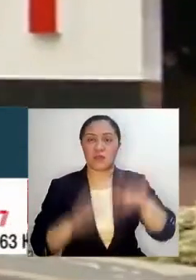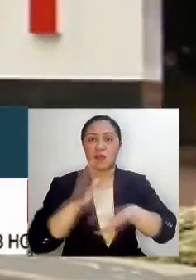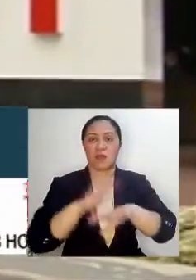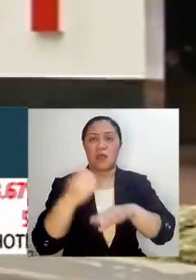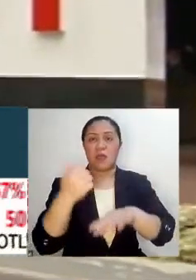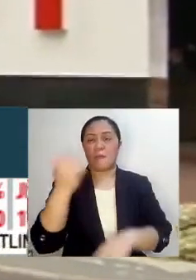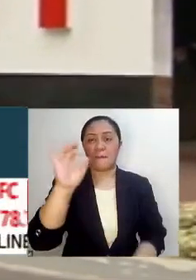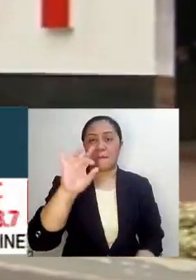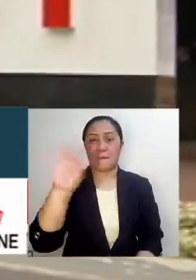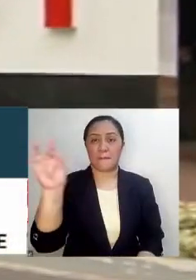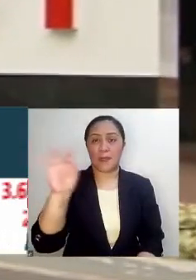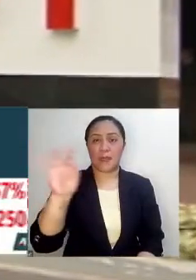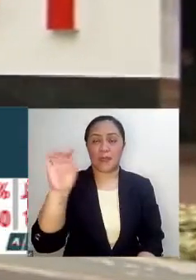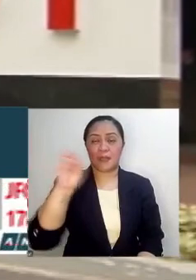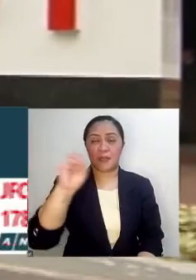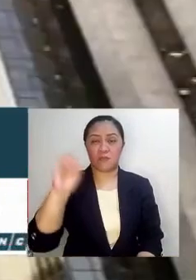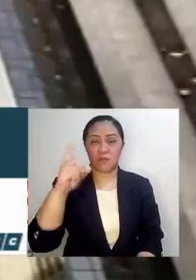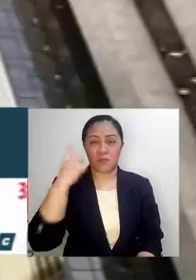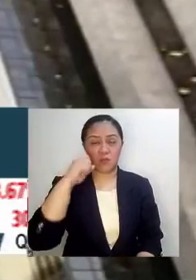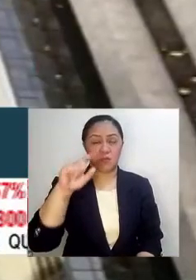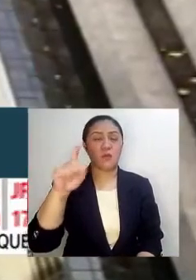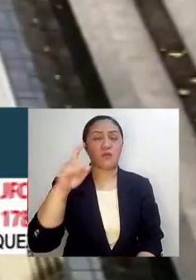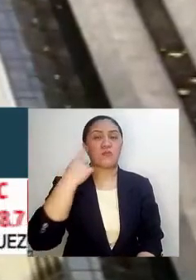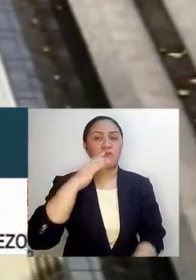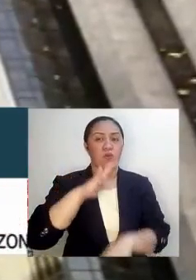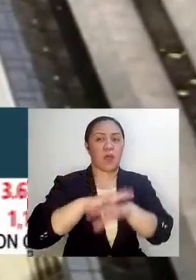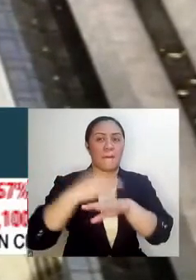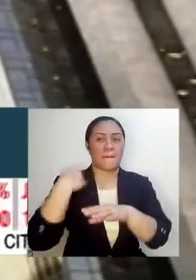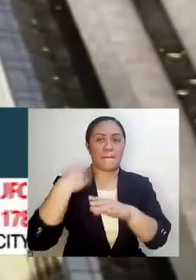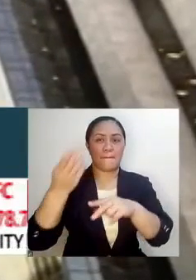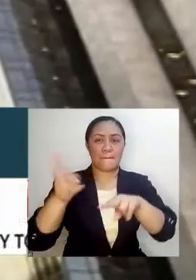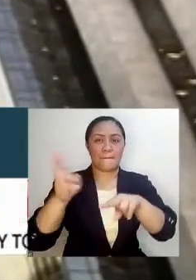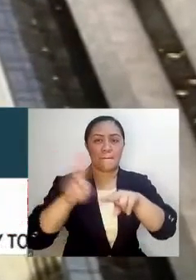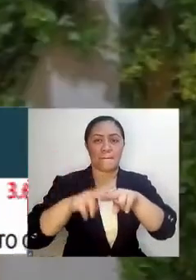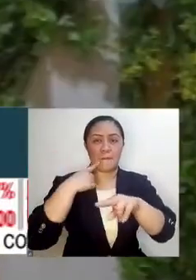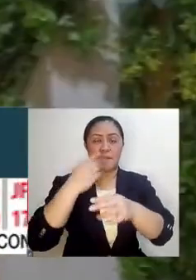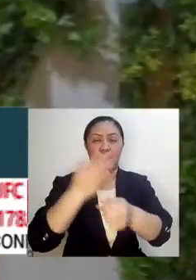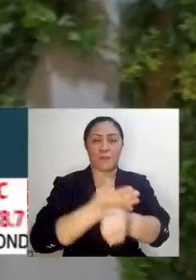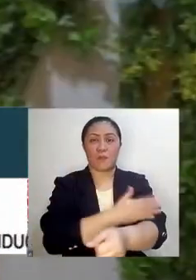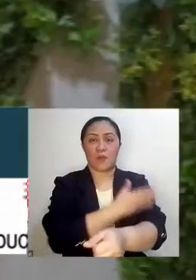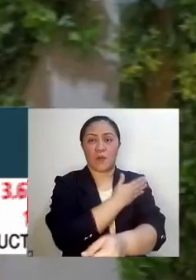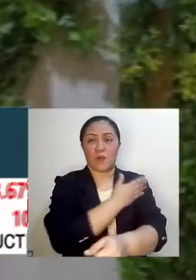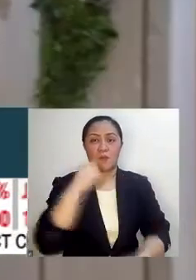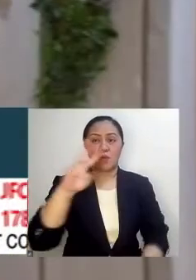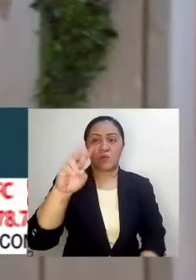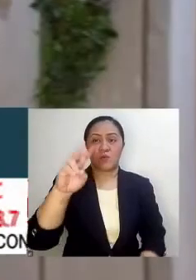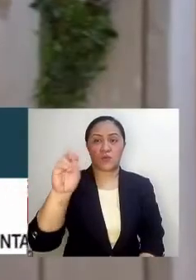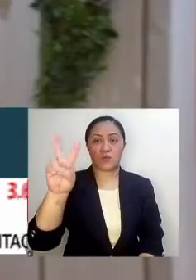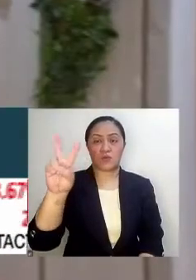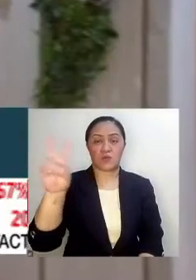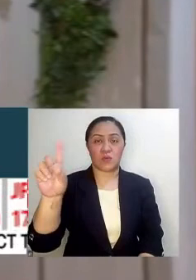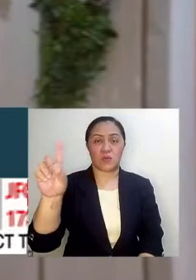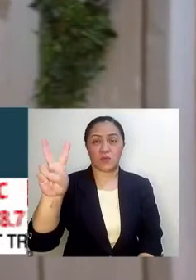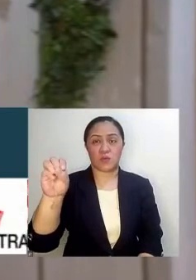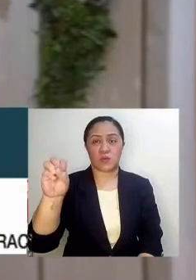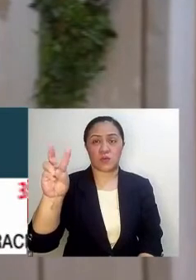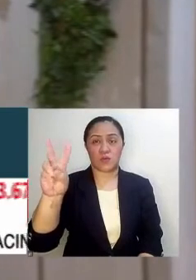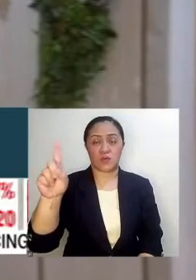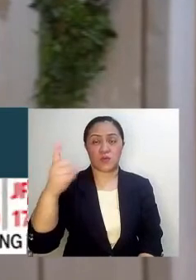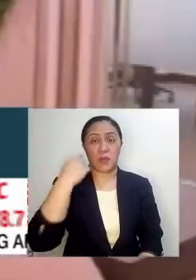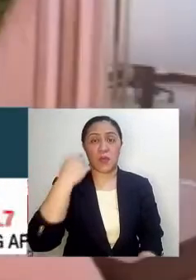and 92 billion pesos to improve telco services in 2021. Meanwhile, the next major telco player,